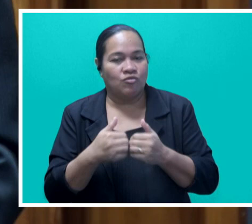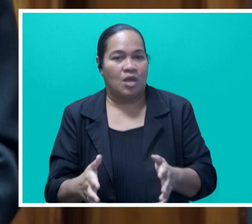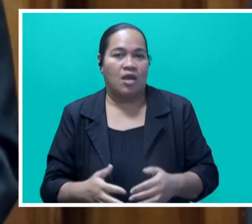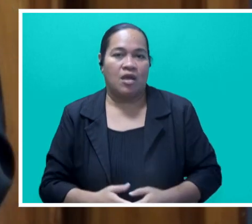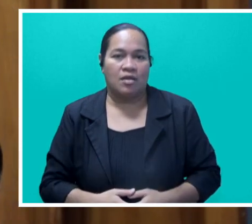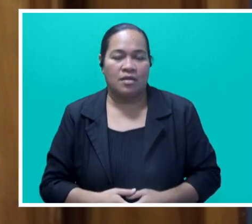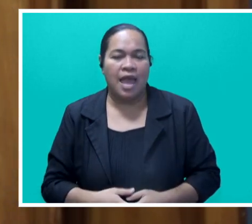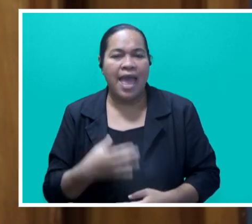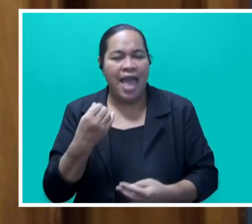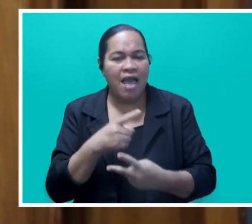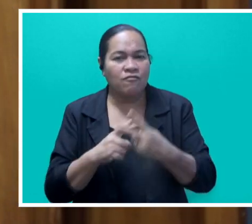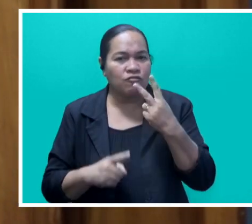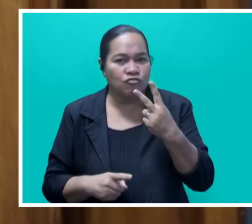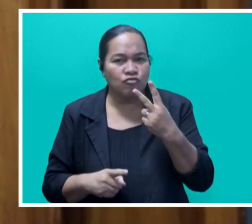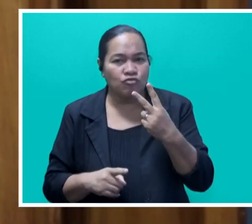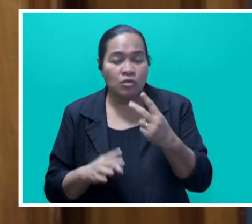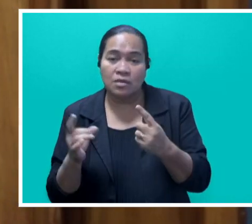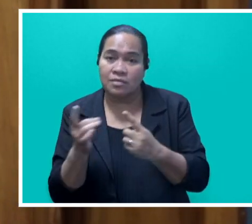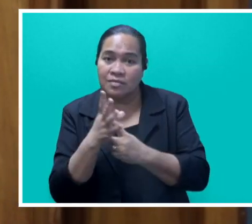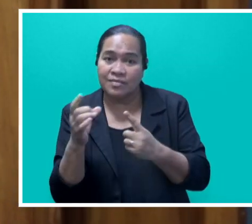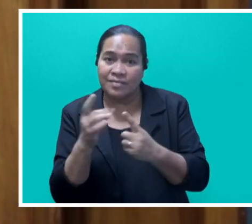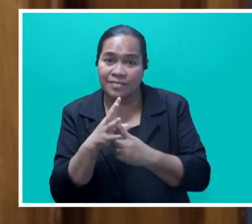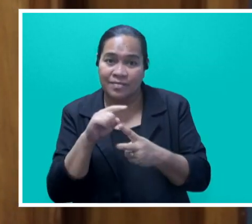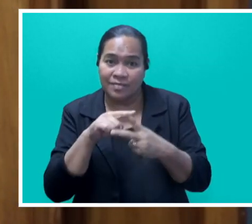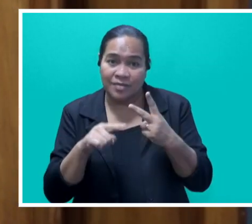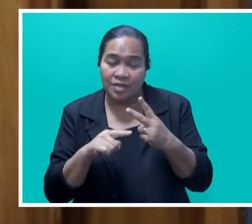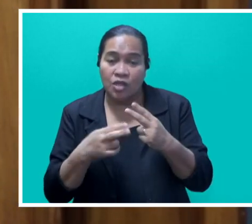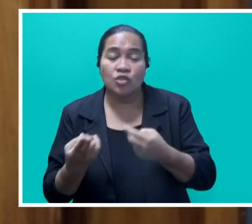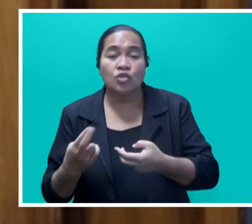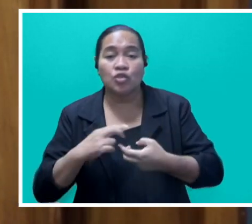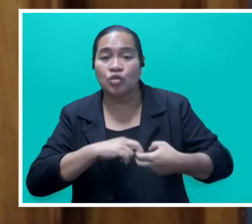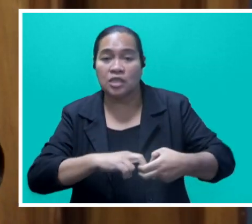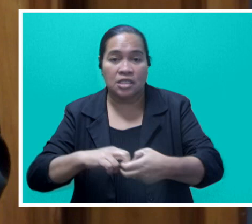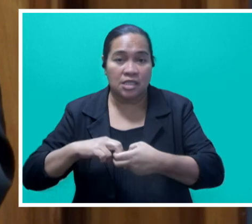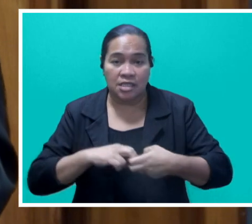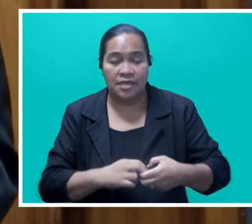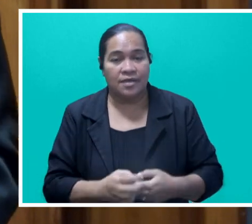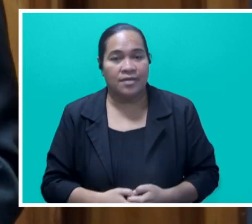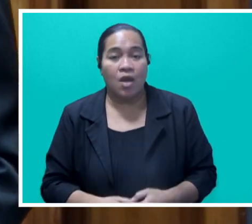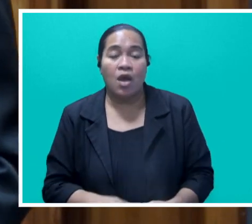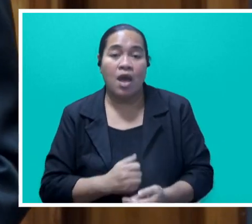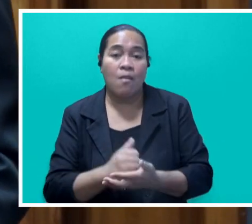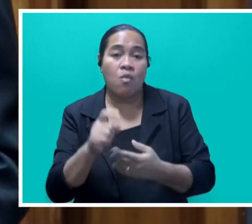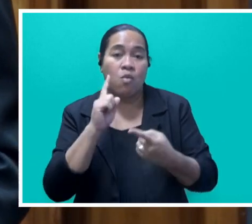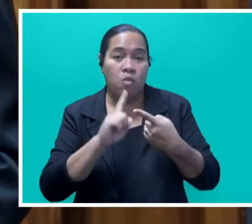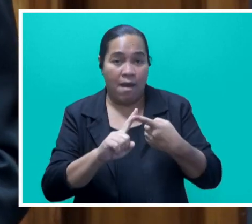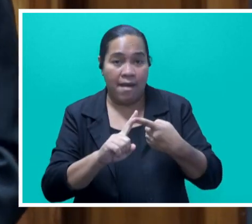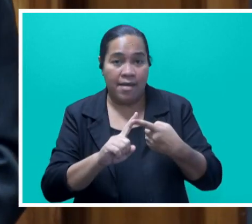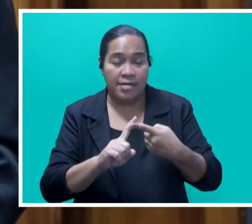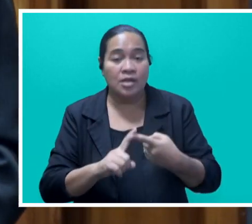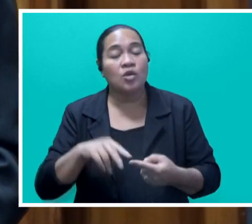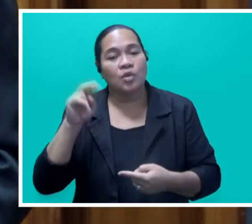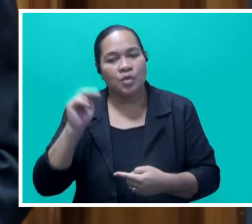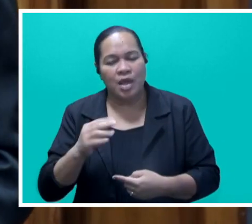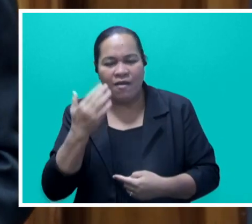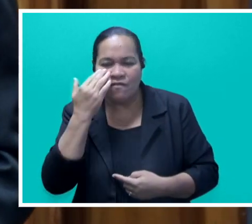There are two other significant keys to unity, Mr. Speaker, sir. One, we need to